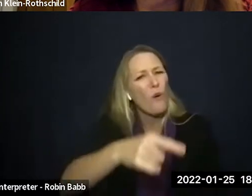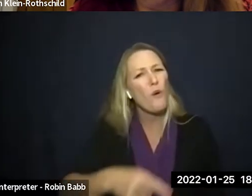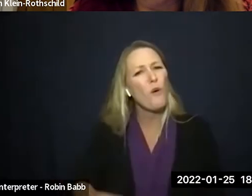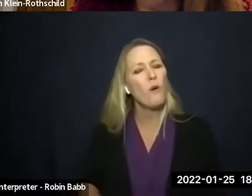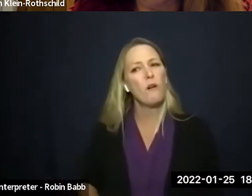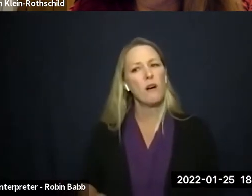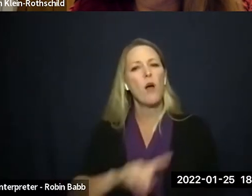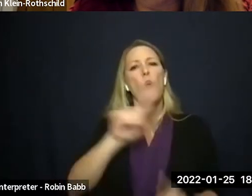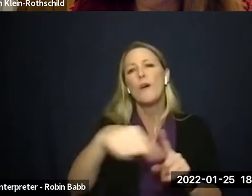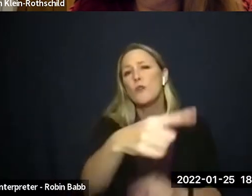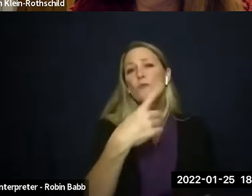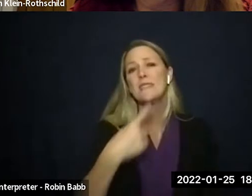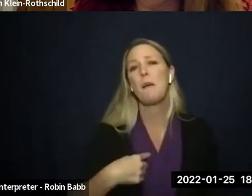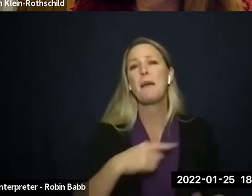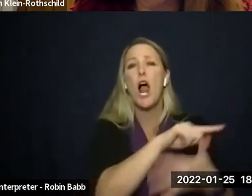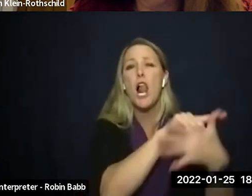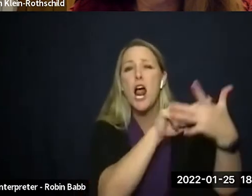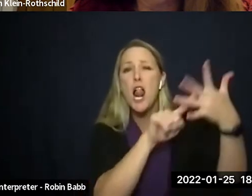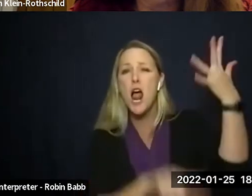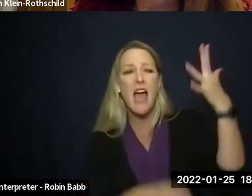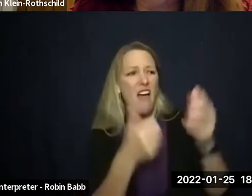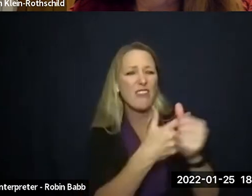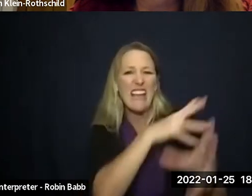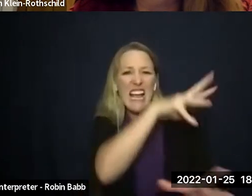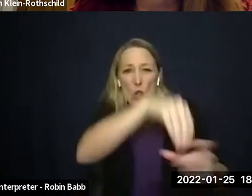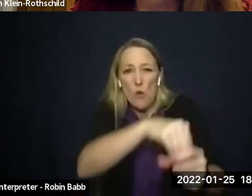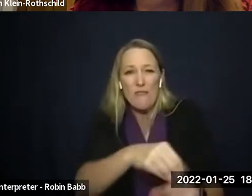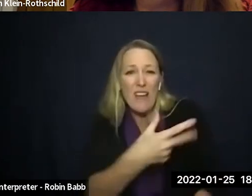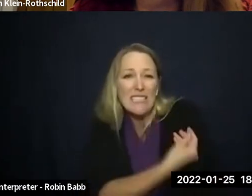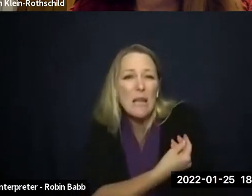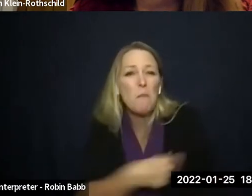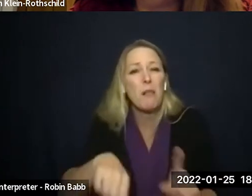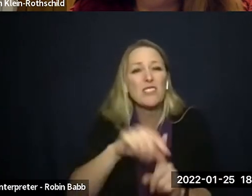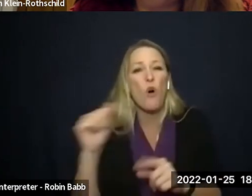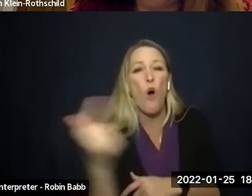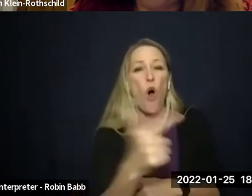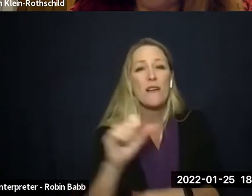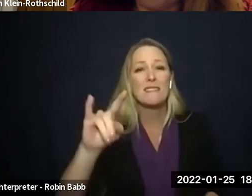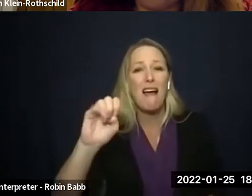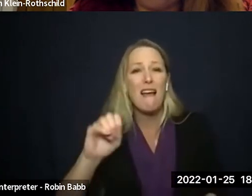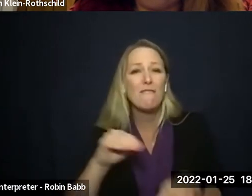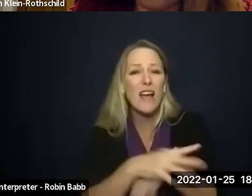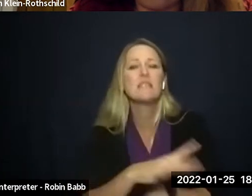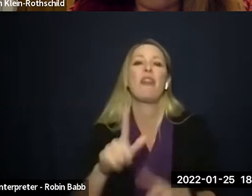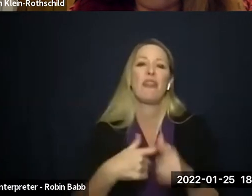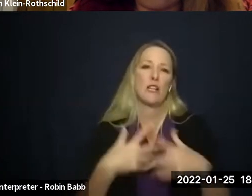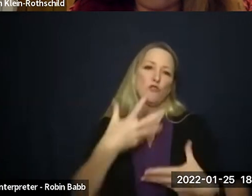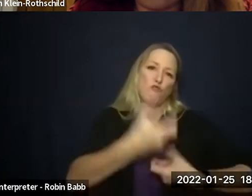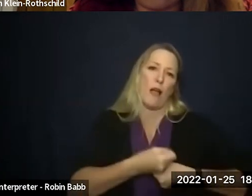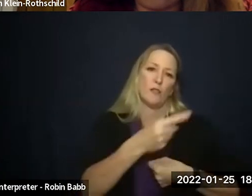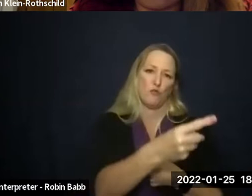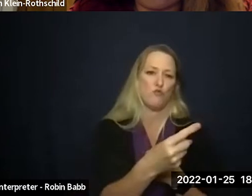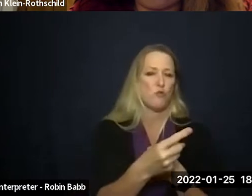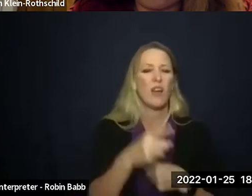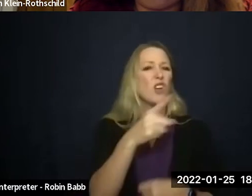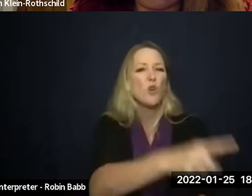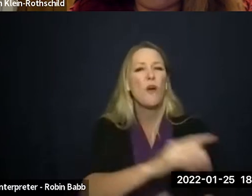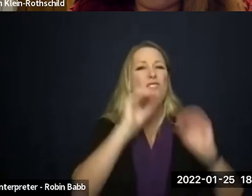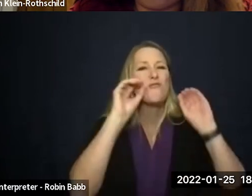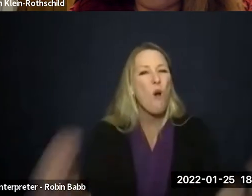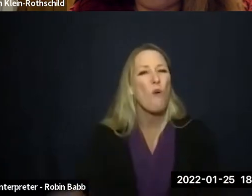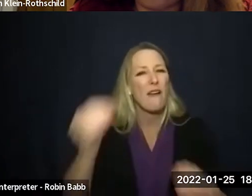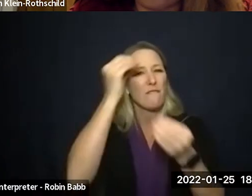you can tell me all the ingredients and all the side effects i will believe you're on the side of science you have no information